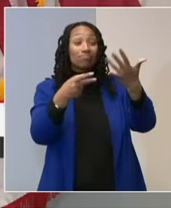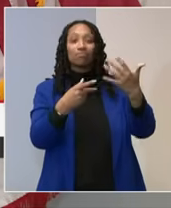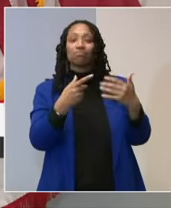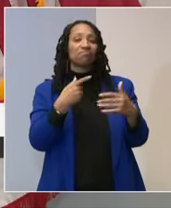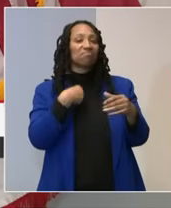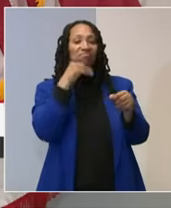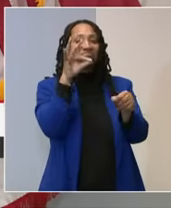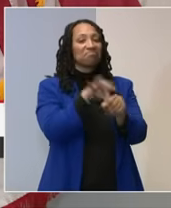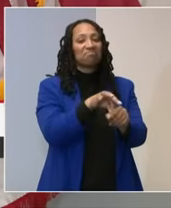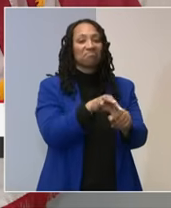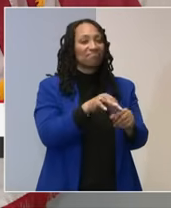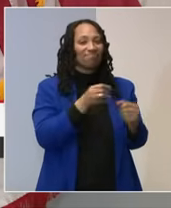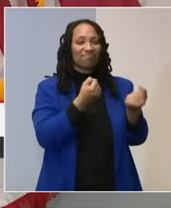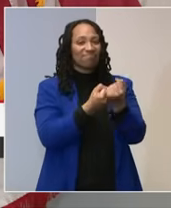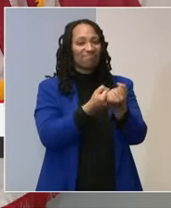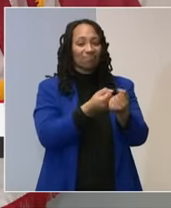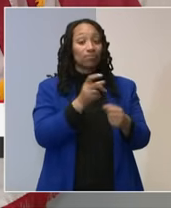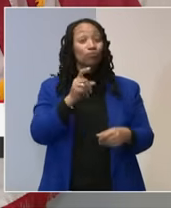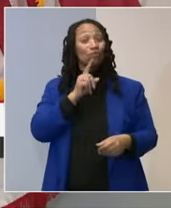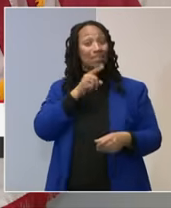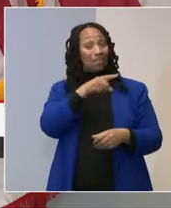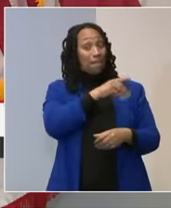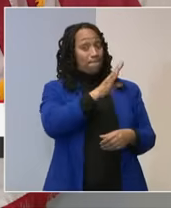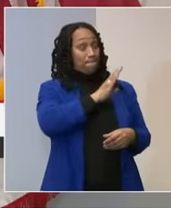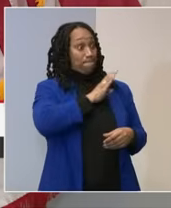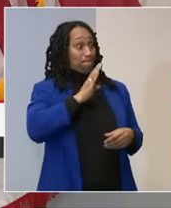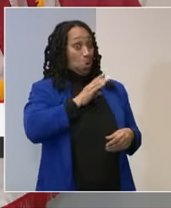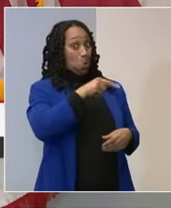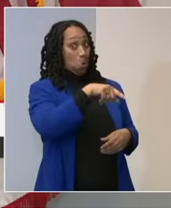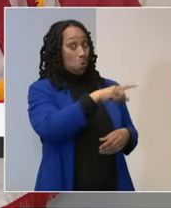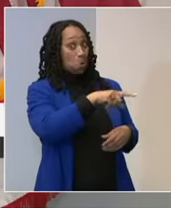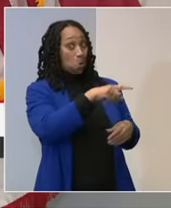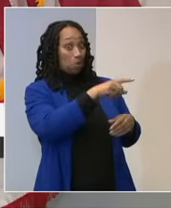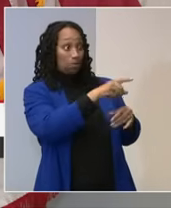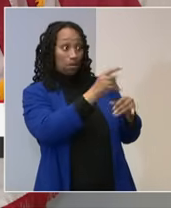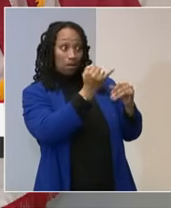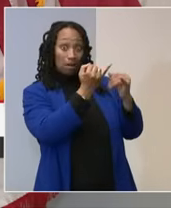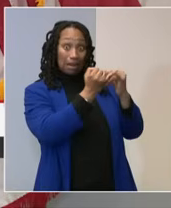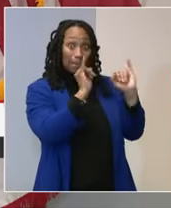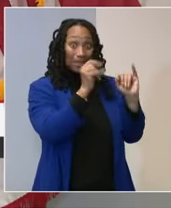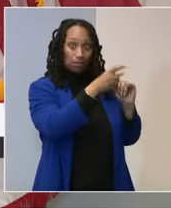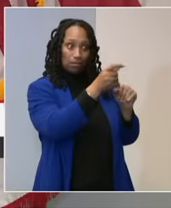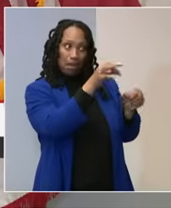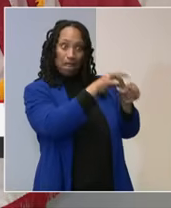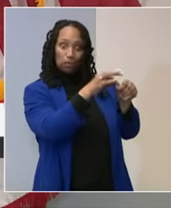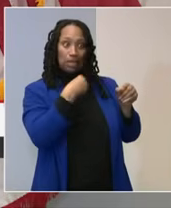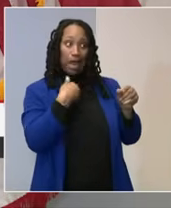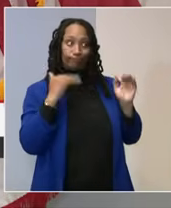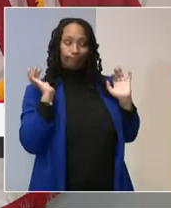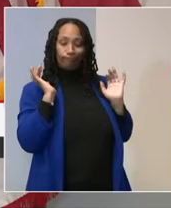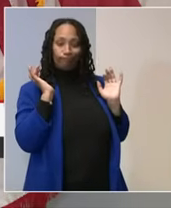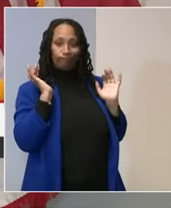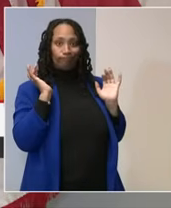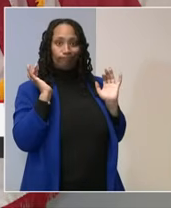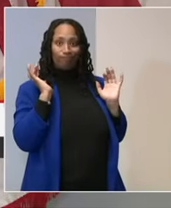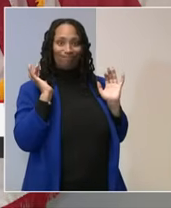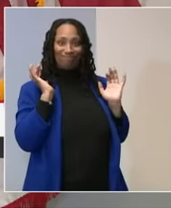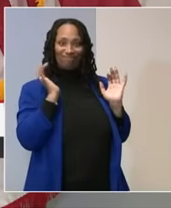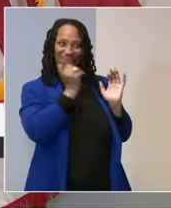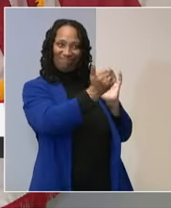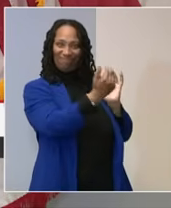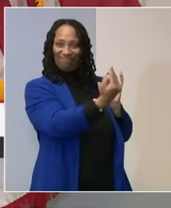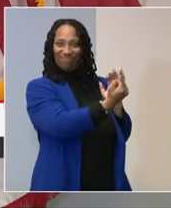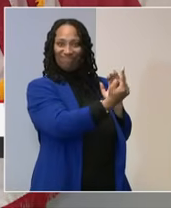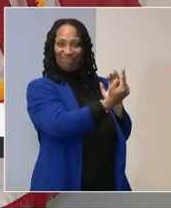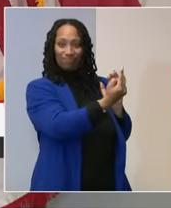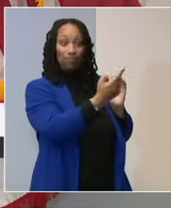my office, and they have, I have to tell you, I didn't get a chance to hear the testimony, so I'll have to get caught up